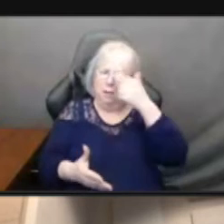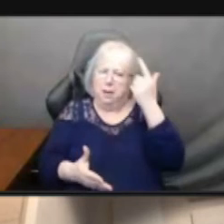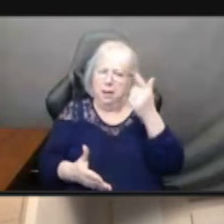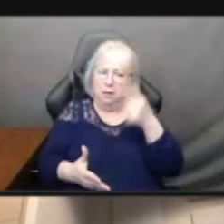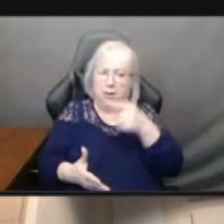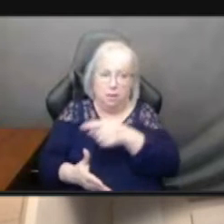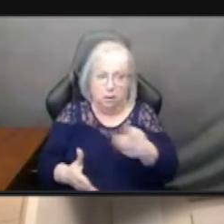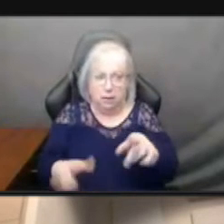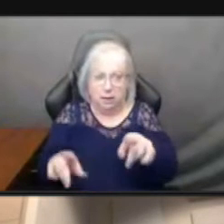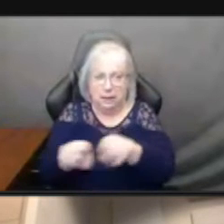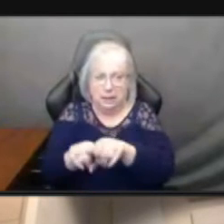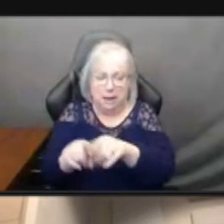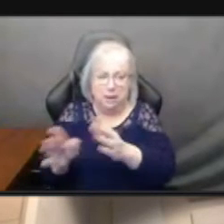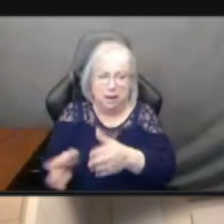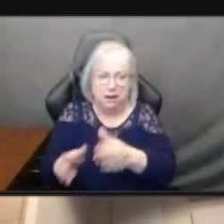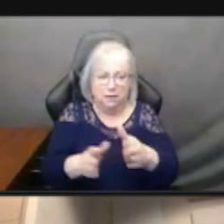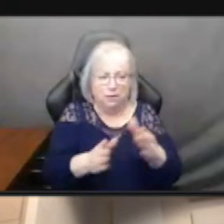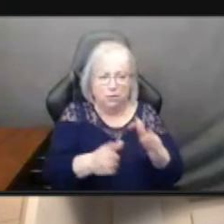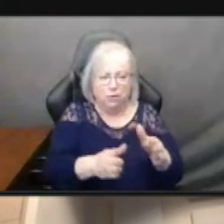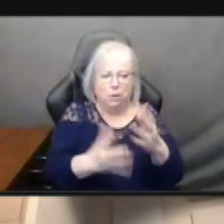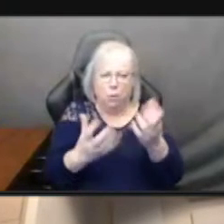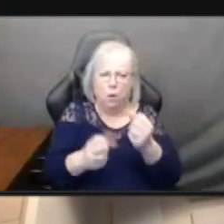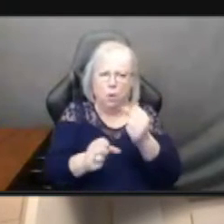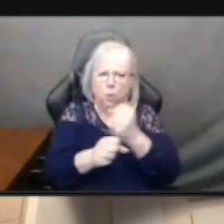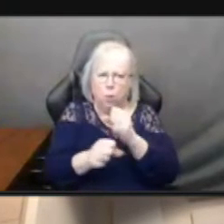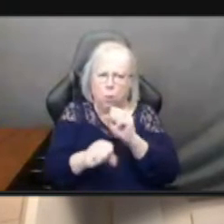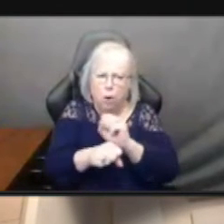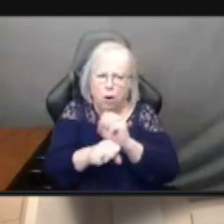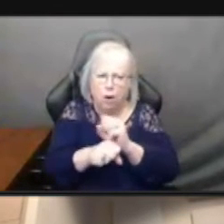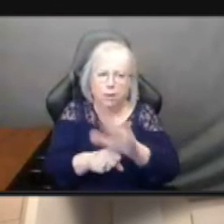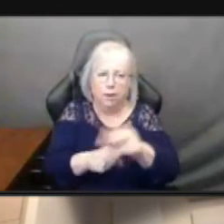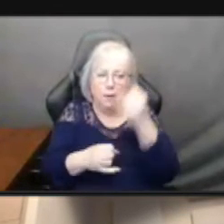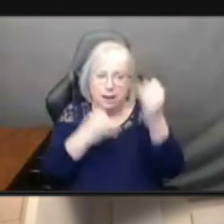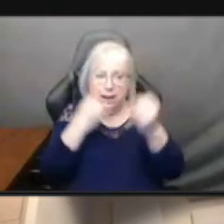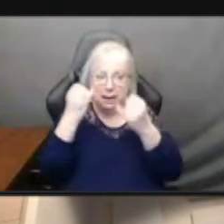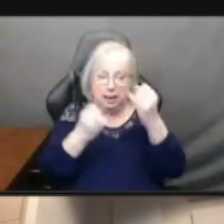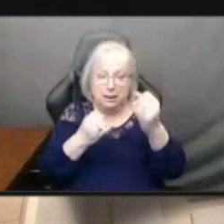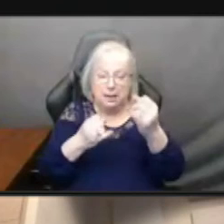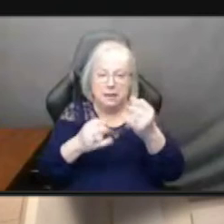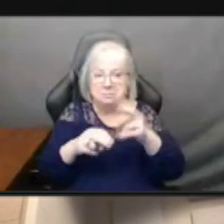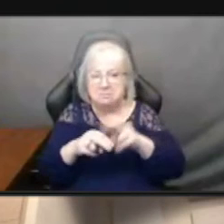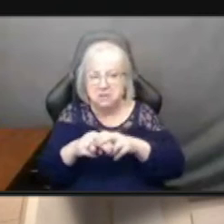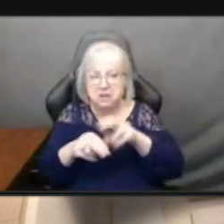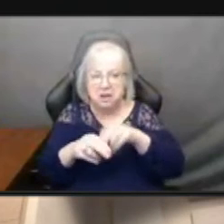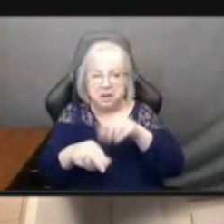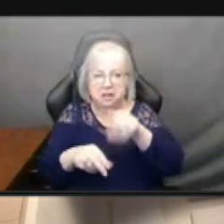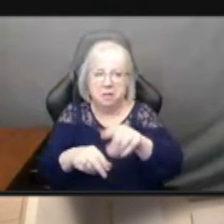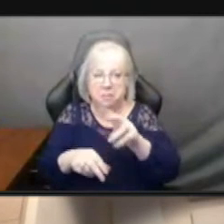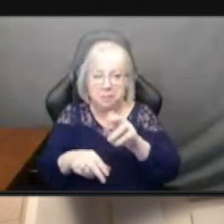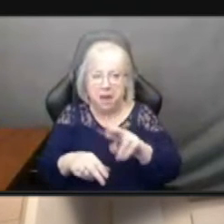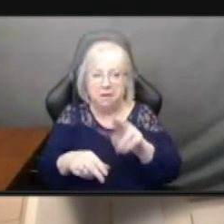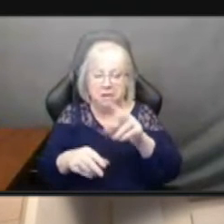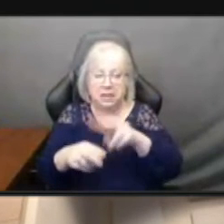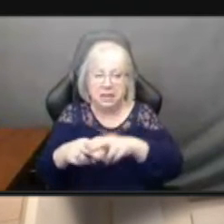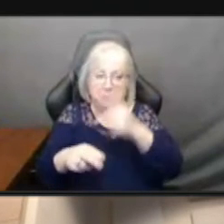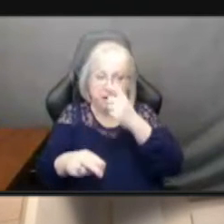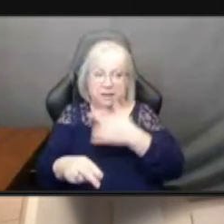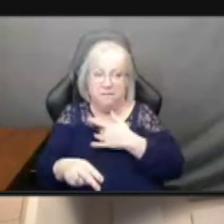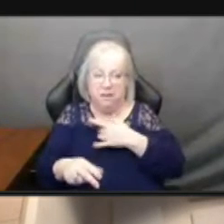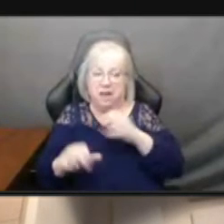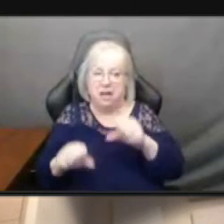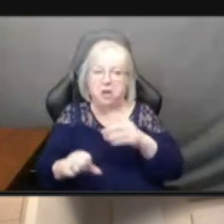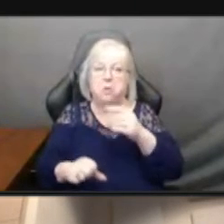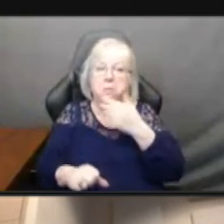same individuals want to hoard their ideas and try to sit in this man's seat because they feel like they can do a better job? Or is there